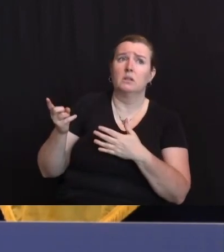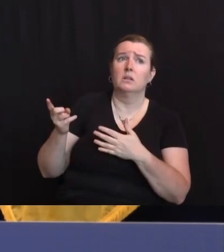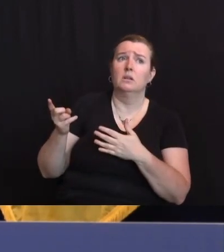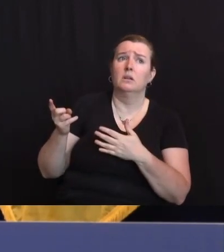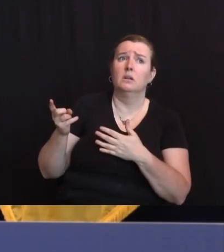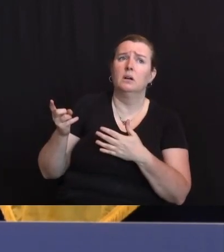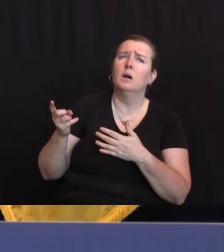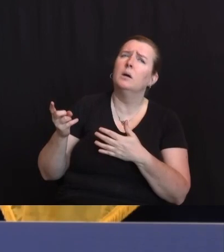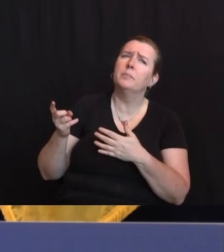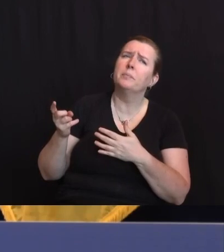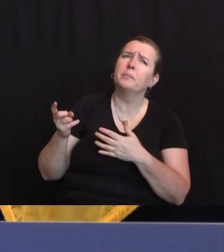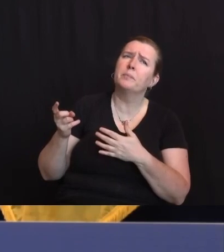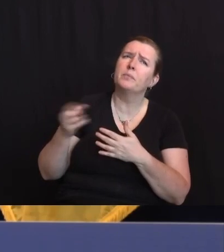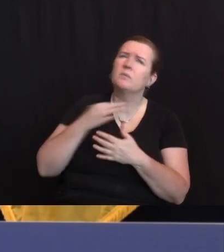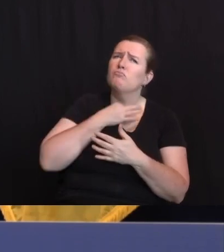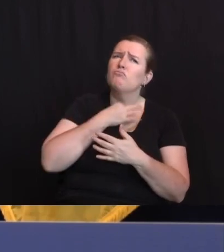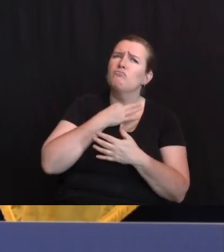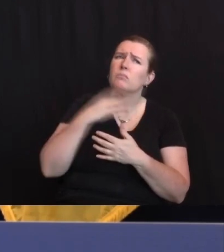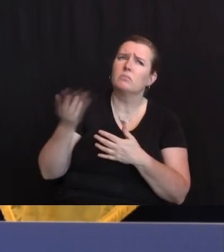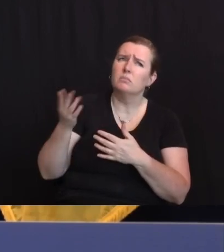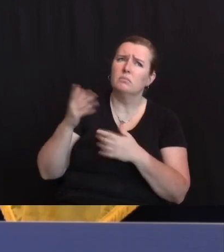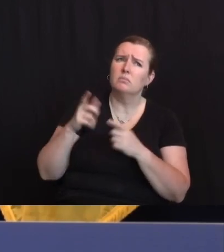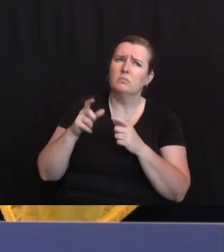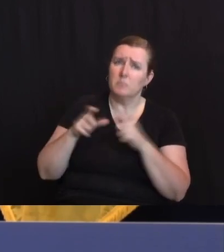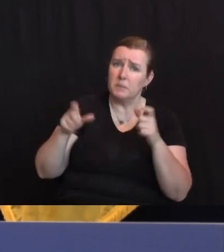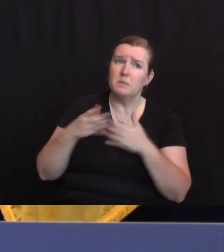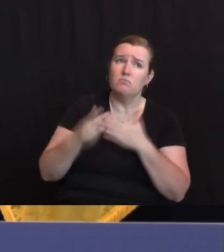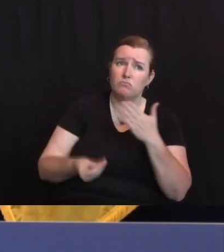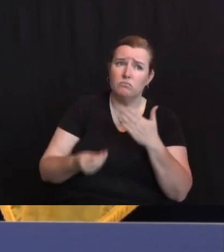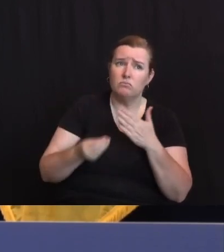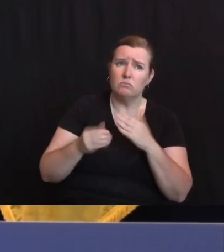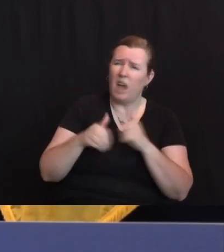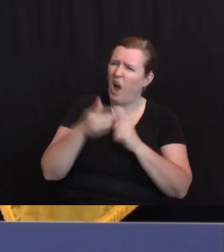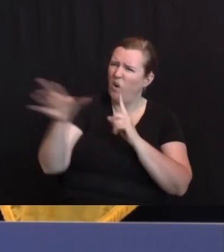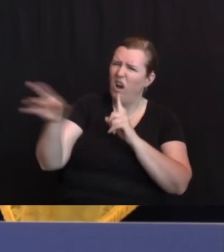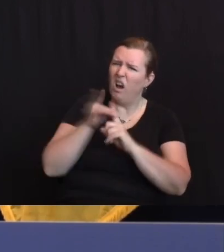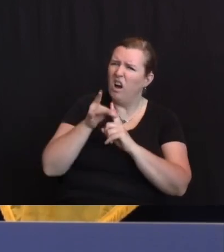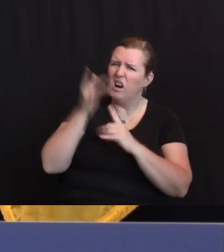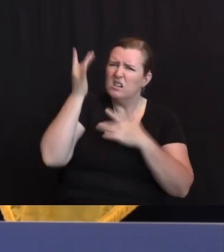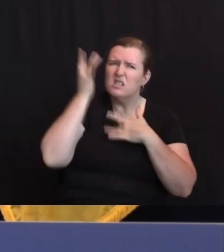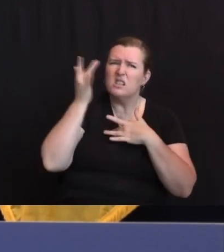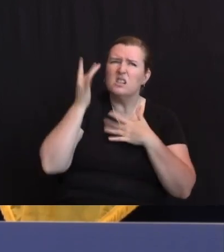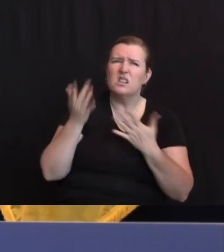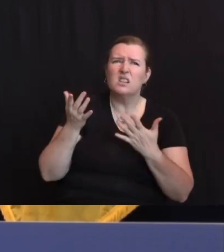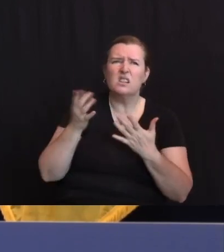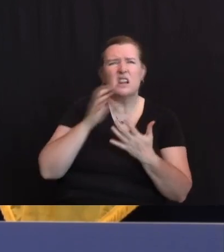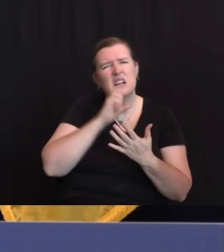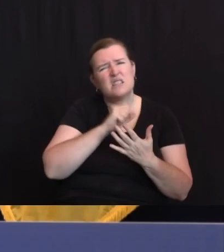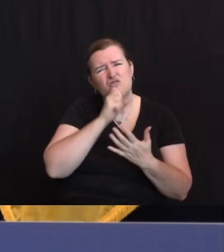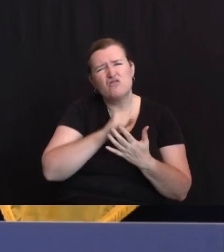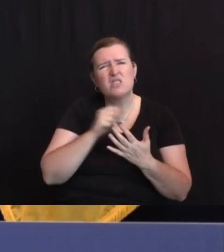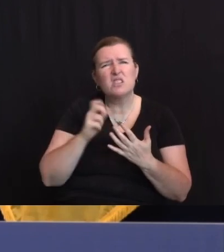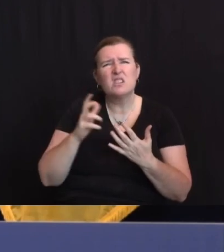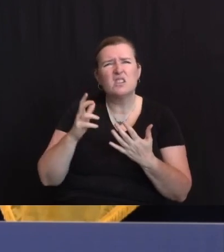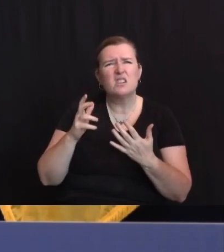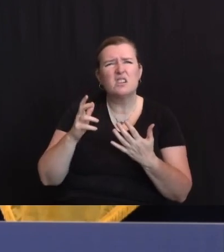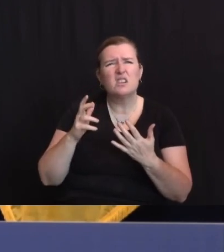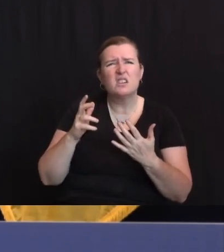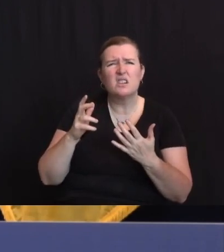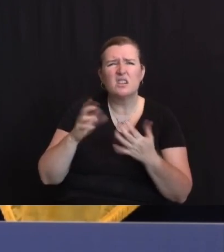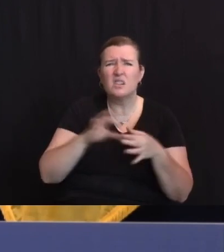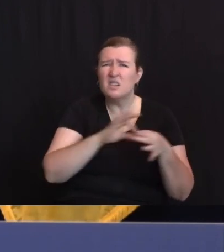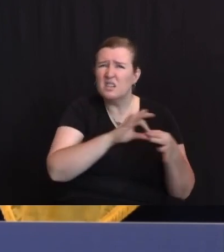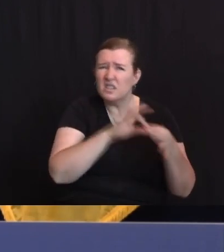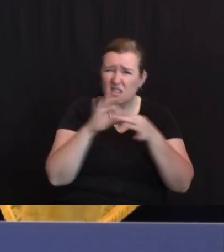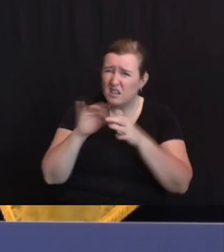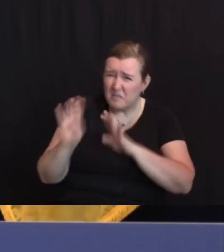like to know, what do we know about these people, how they may have contracted the disease, their age range? Is there any correlation between their behavior